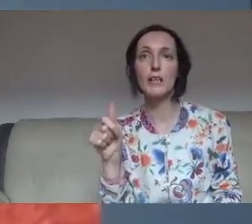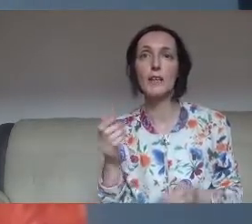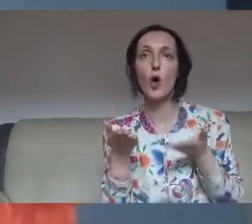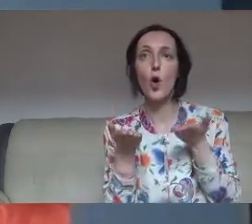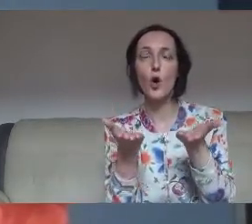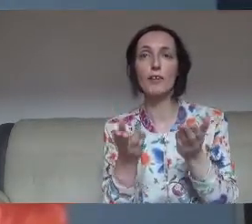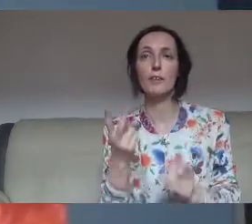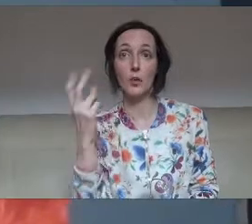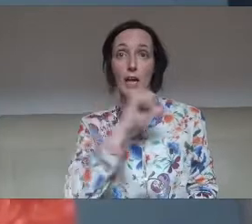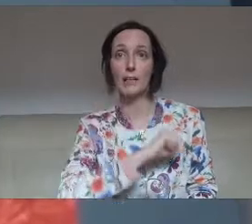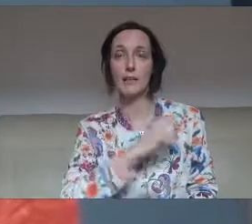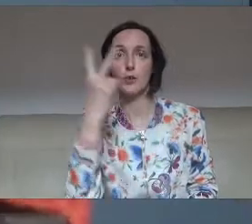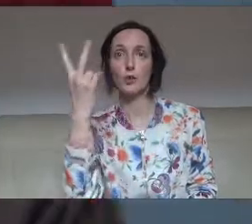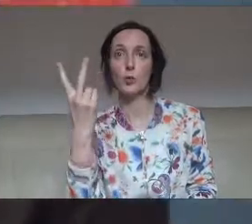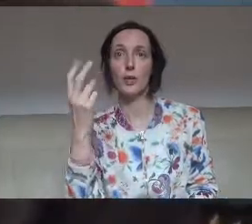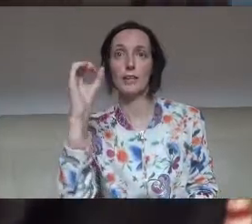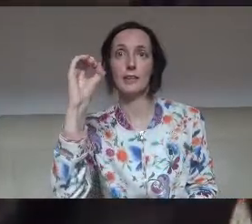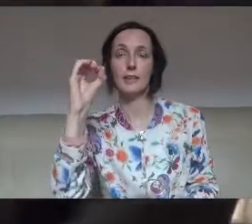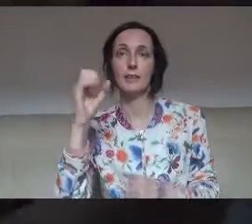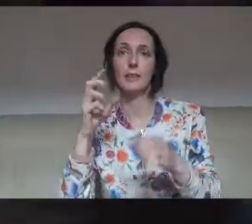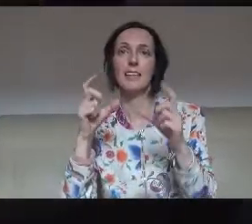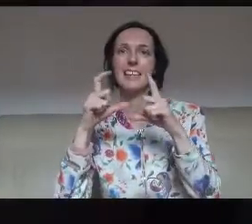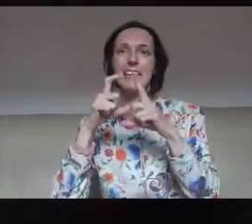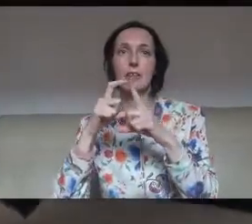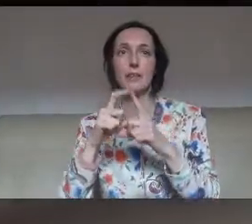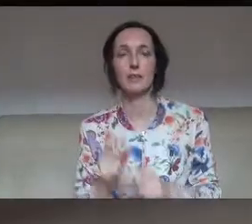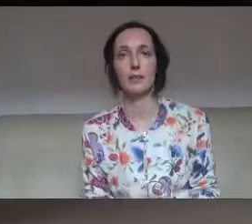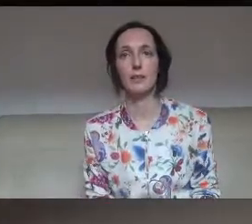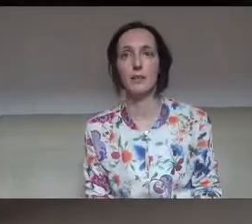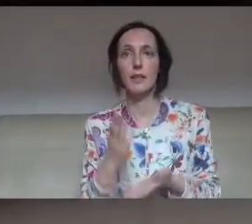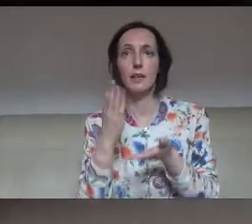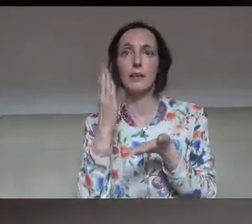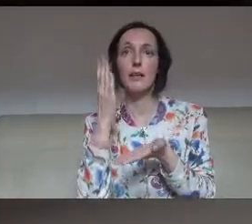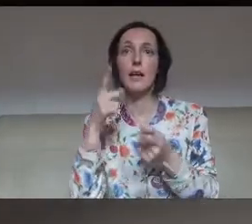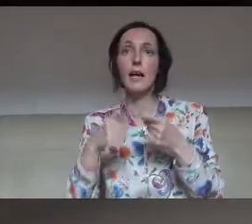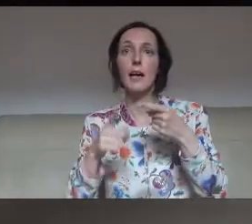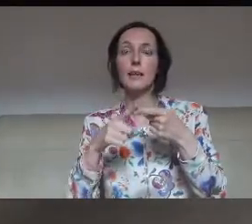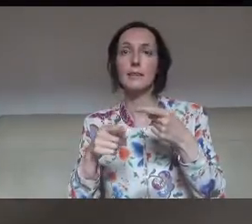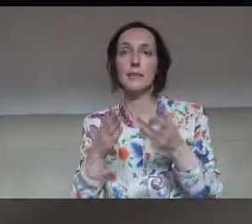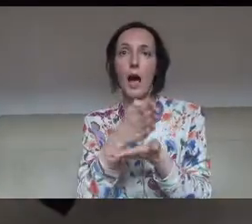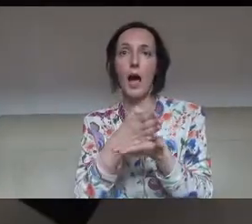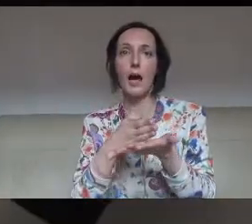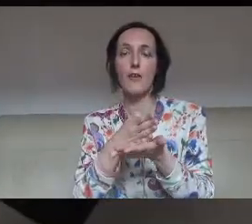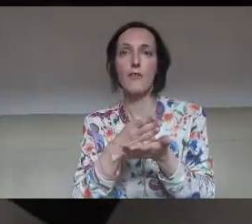degrees. We're going to cut a piece of our dough.